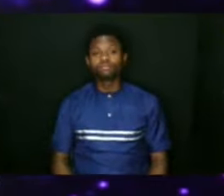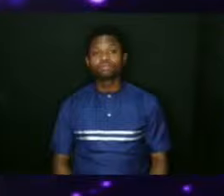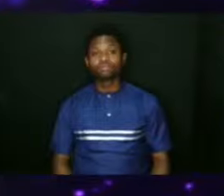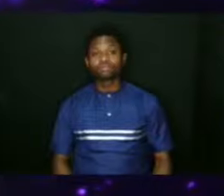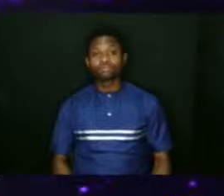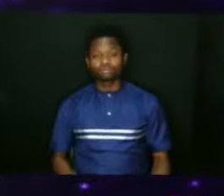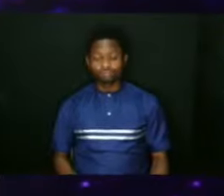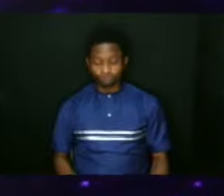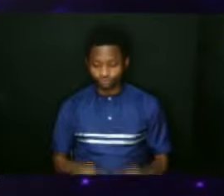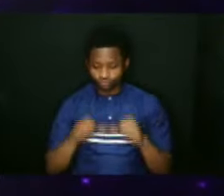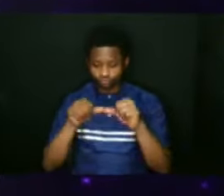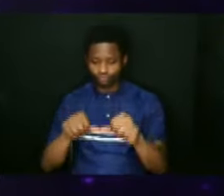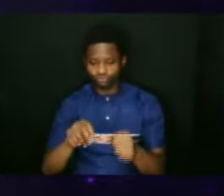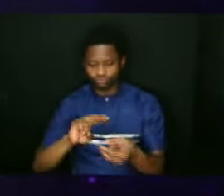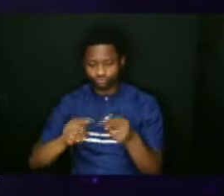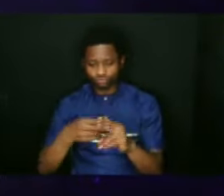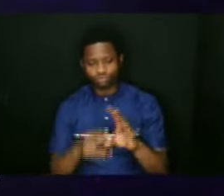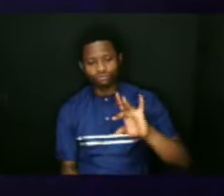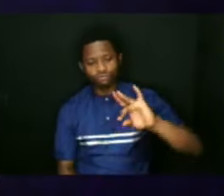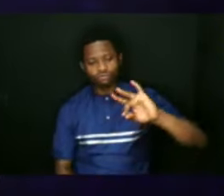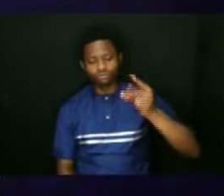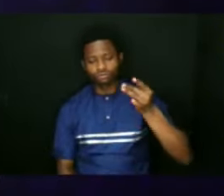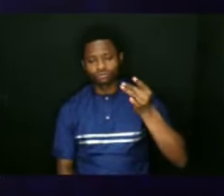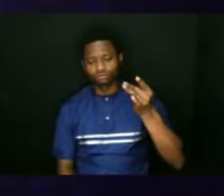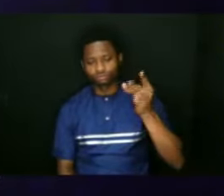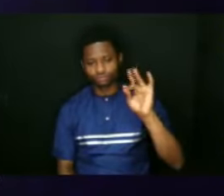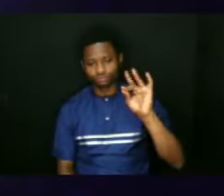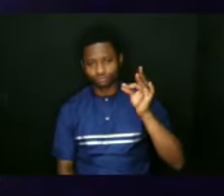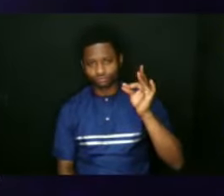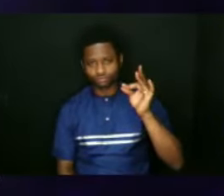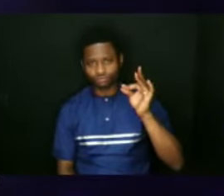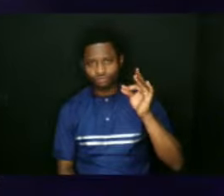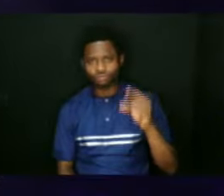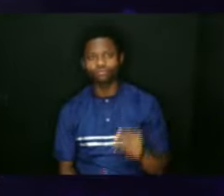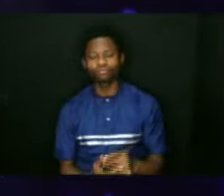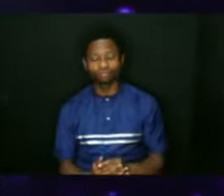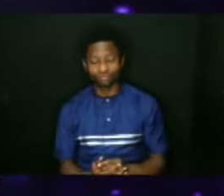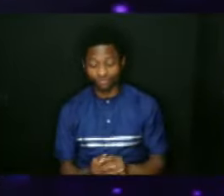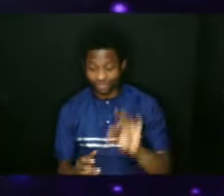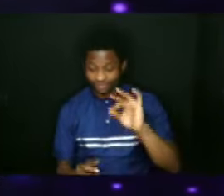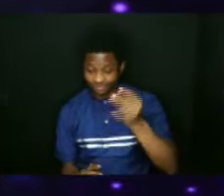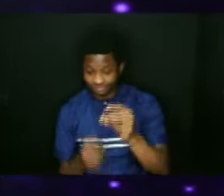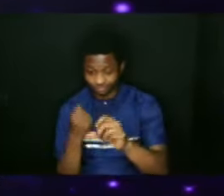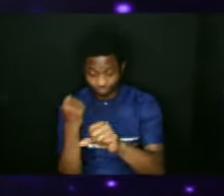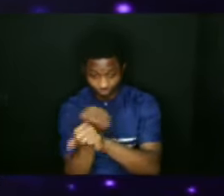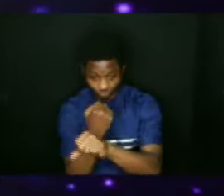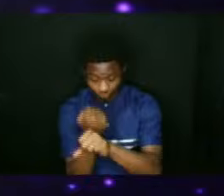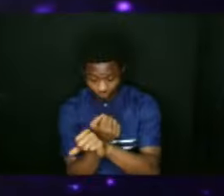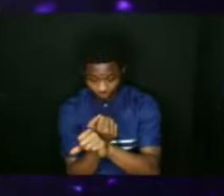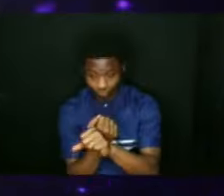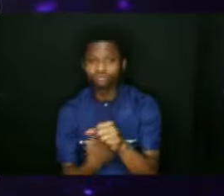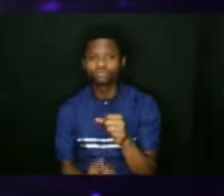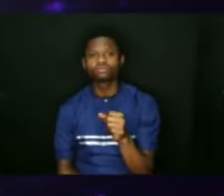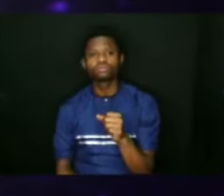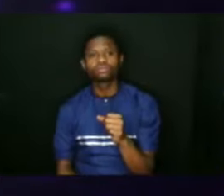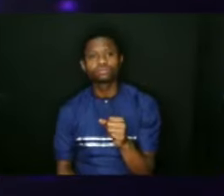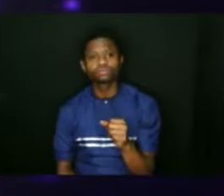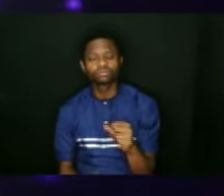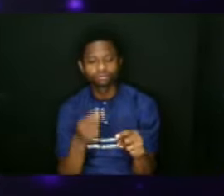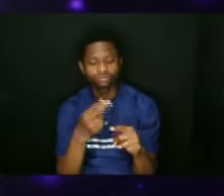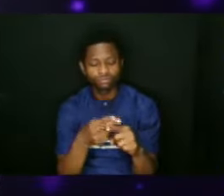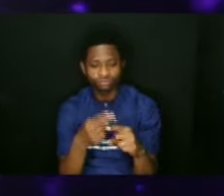We move to number 8. The 8th precious stone is